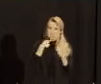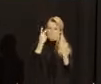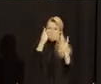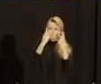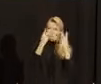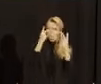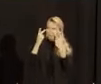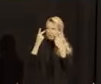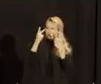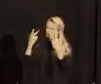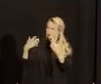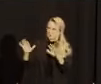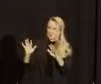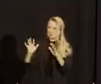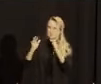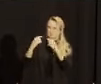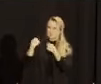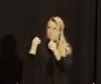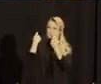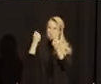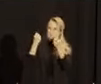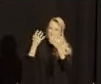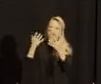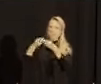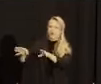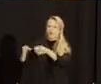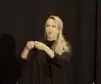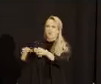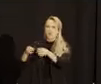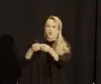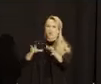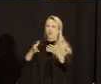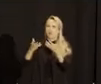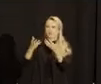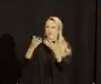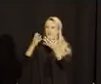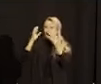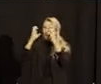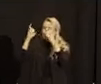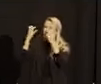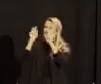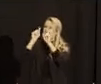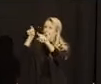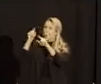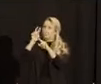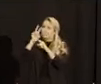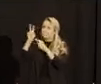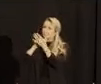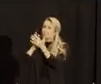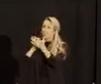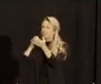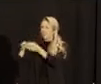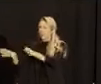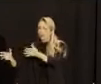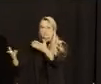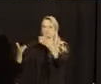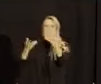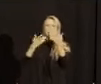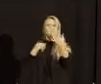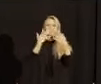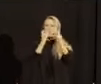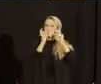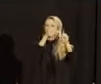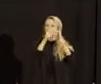opportunities to connect to the workforce will have a generational impact